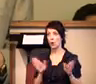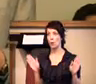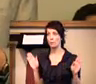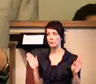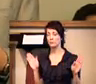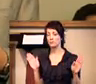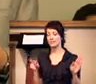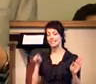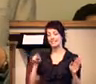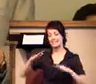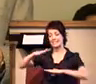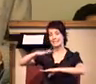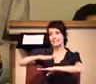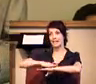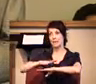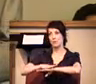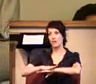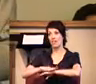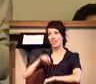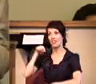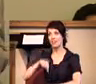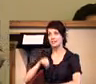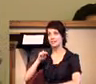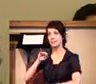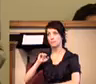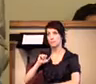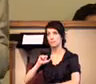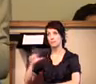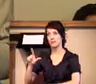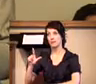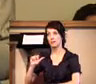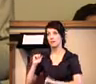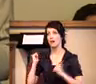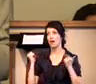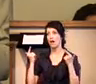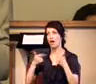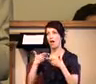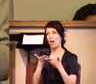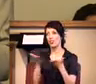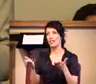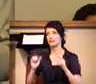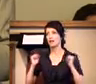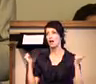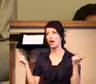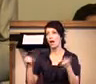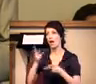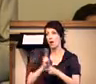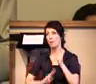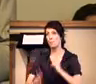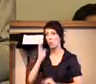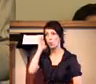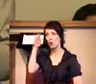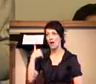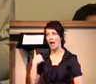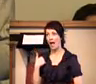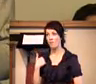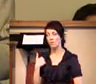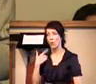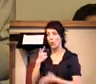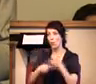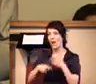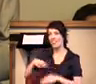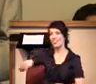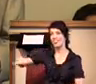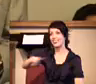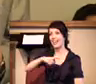table and this meal, that all things, all people right now would have what they need. And we